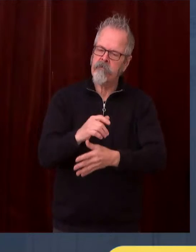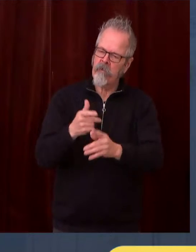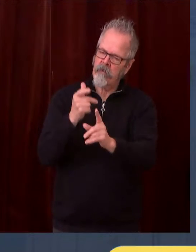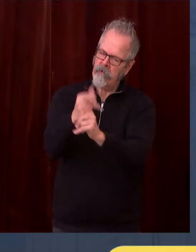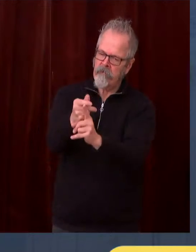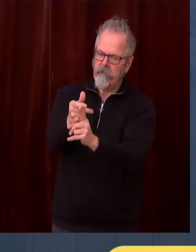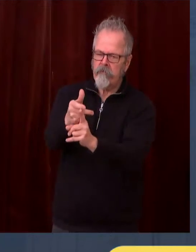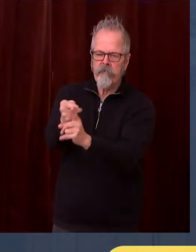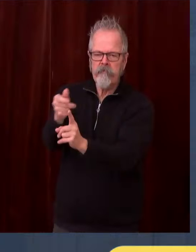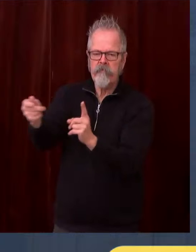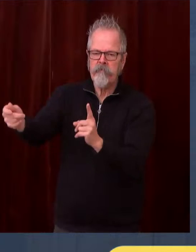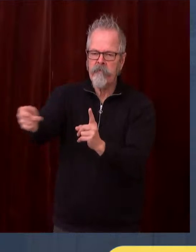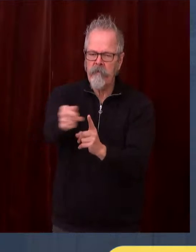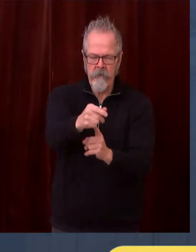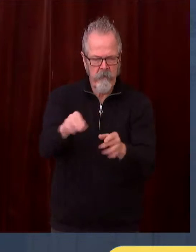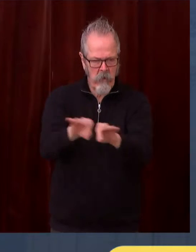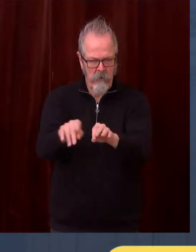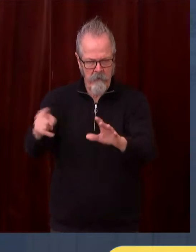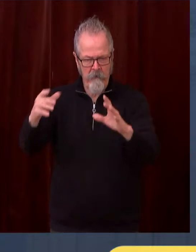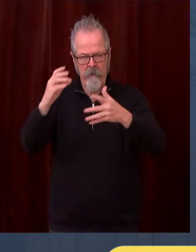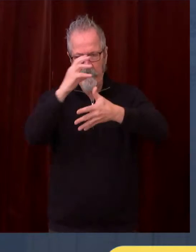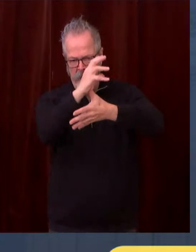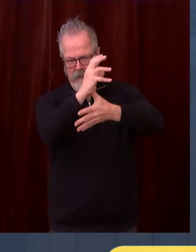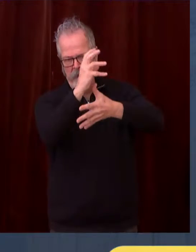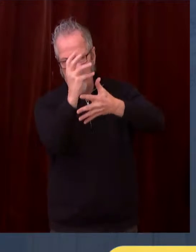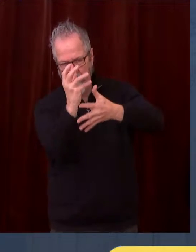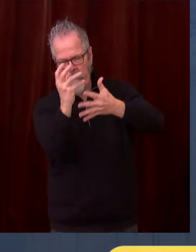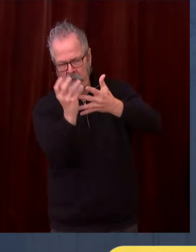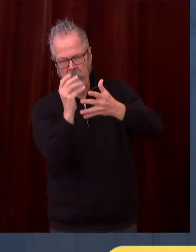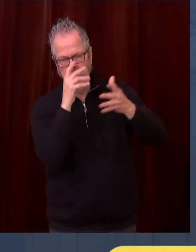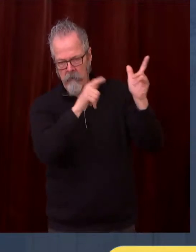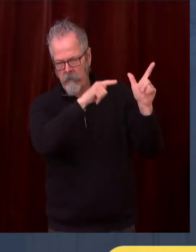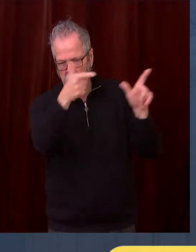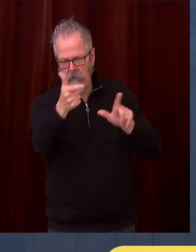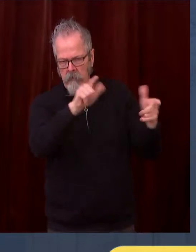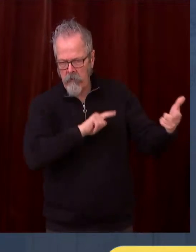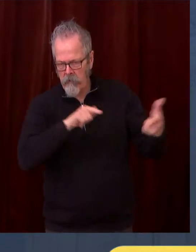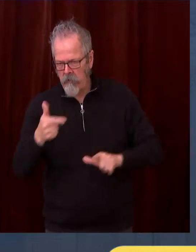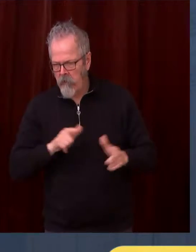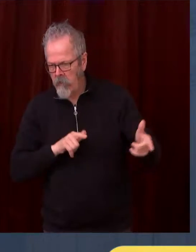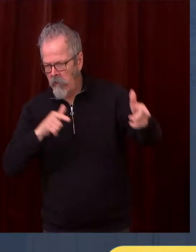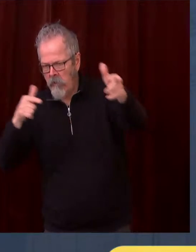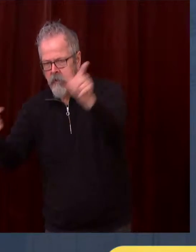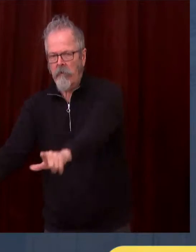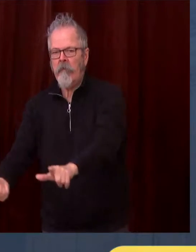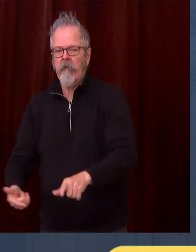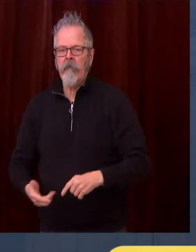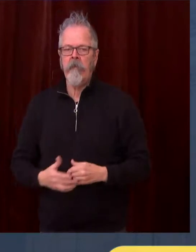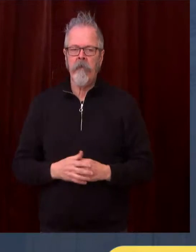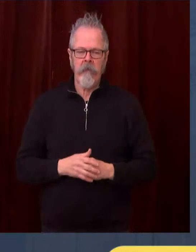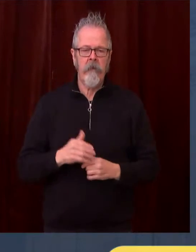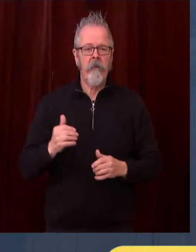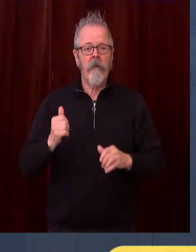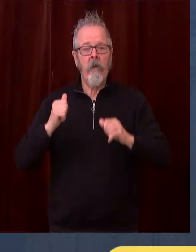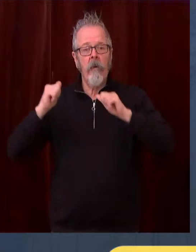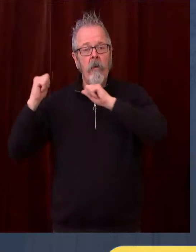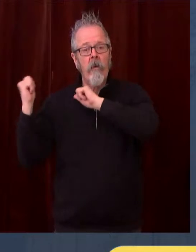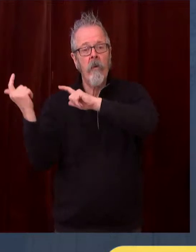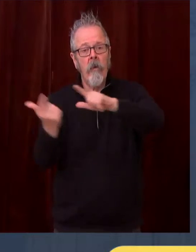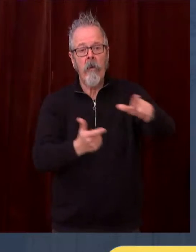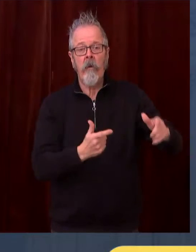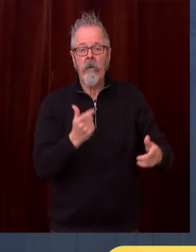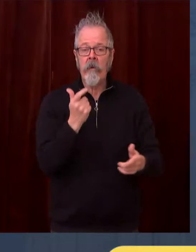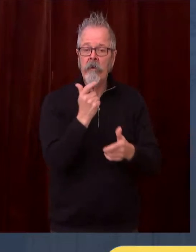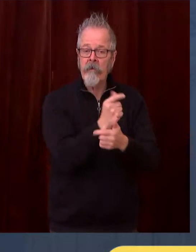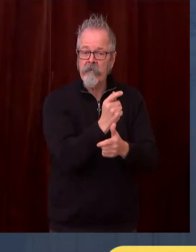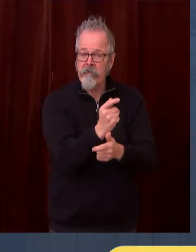everyone who may want it. We are all looking for some uplifting news during these tough times, and this is uplifting